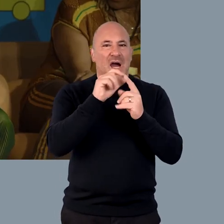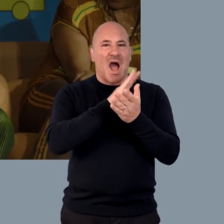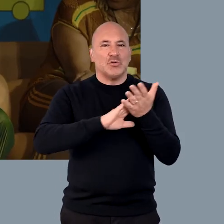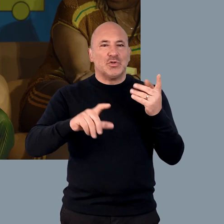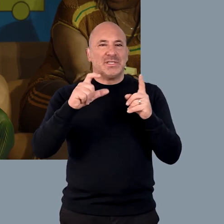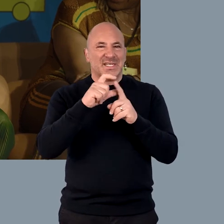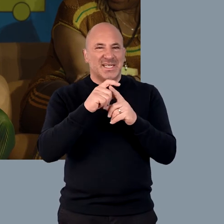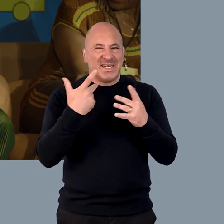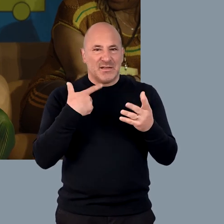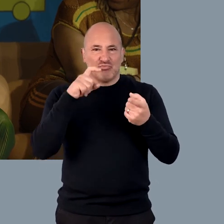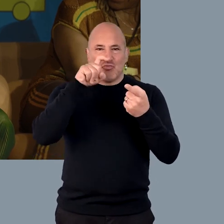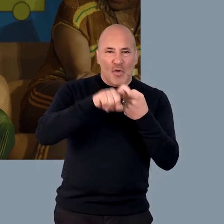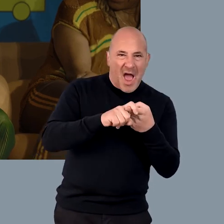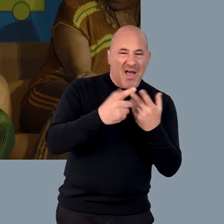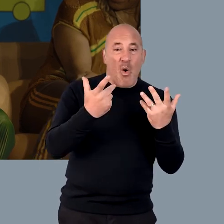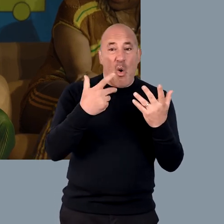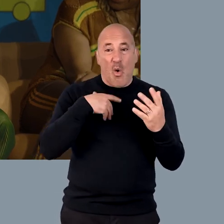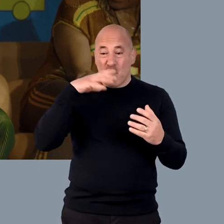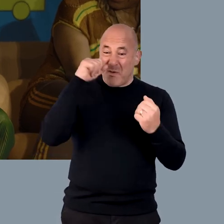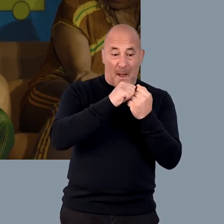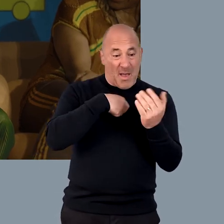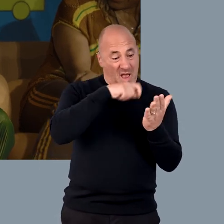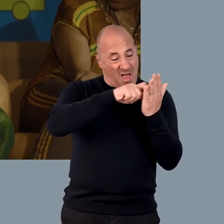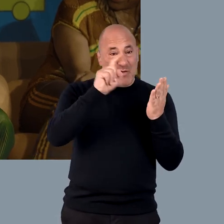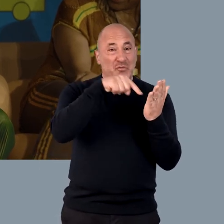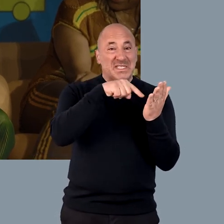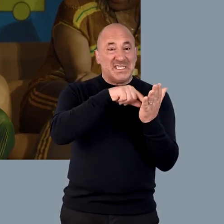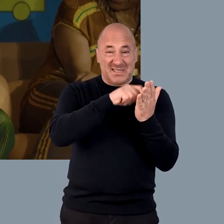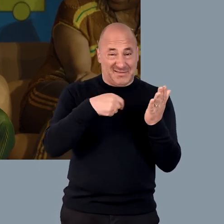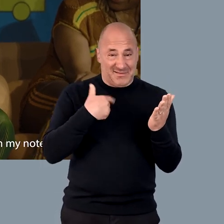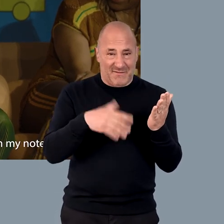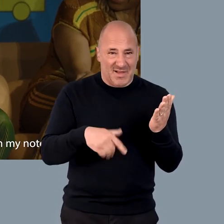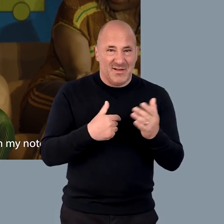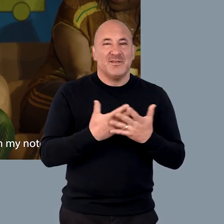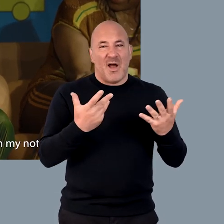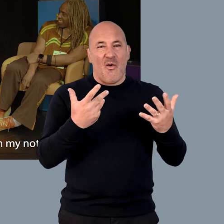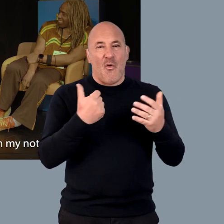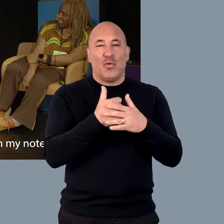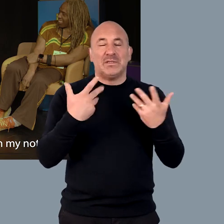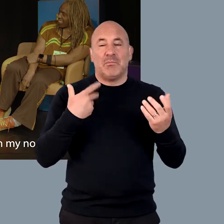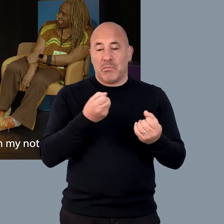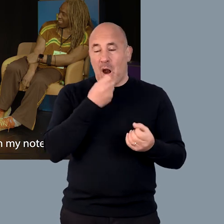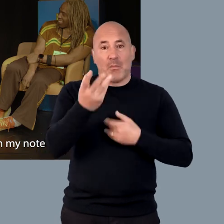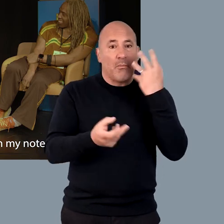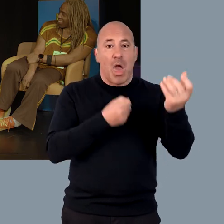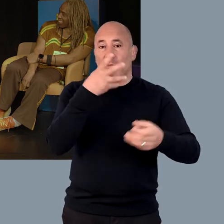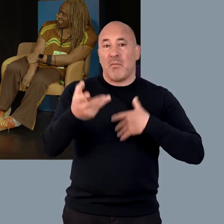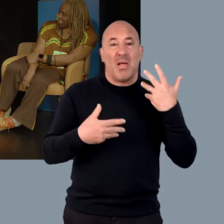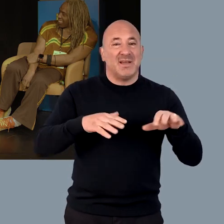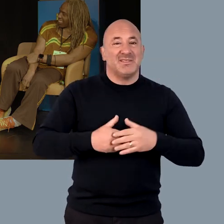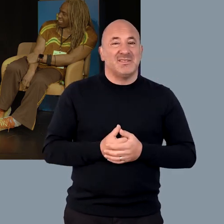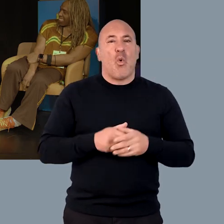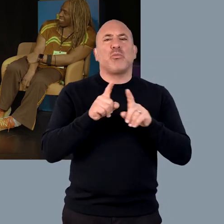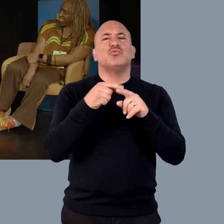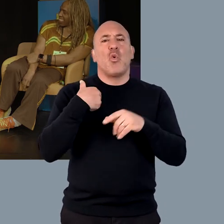Because I feel like with ADHD, I can't always rely on being able to even remember what I've written in my notes. So